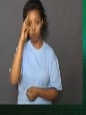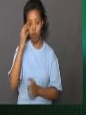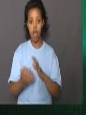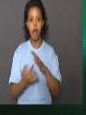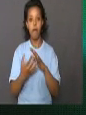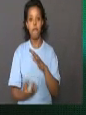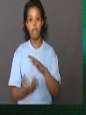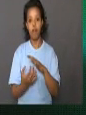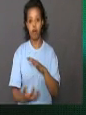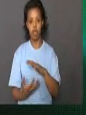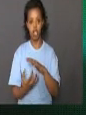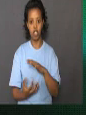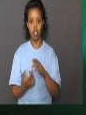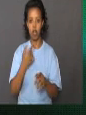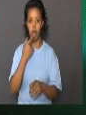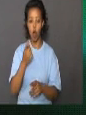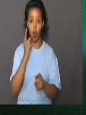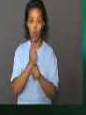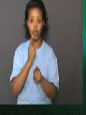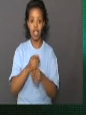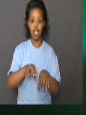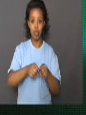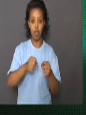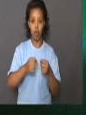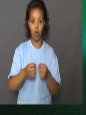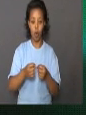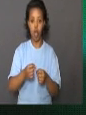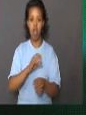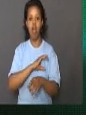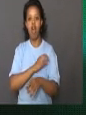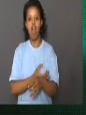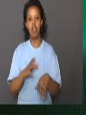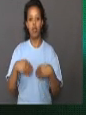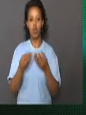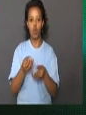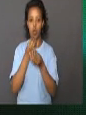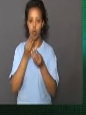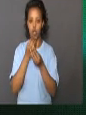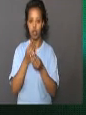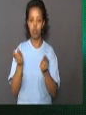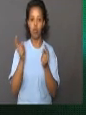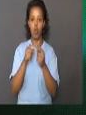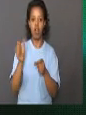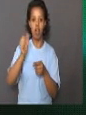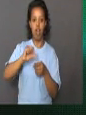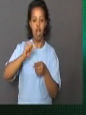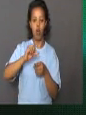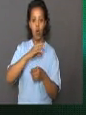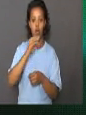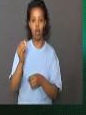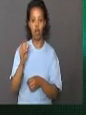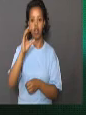Fermentation actually breaks down carbohydrates into alcohol and